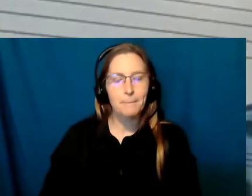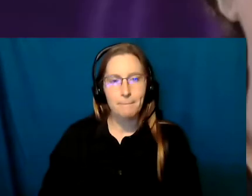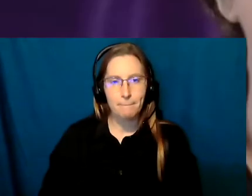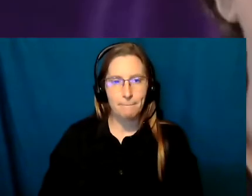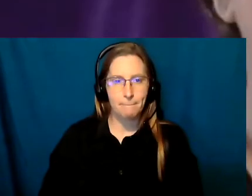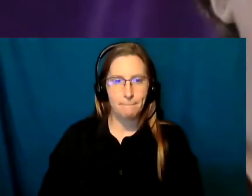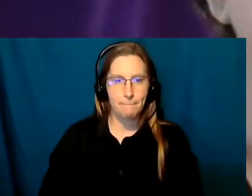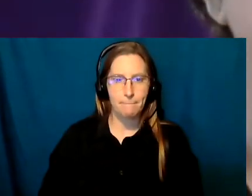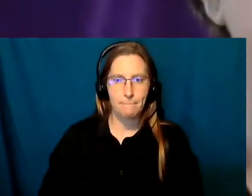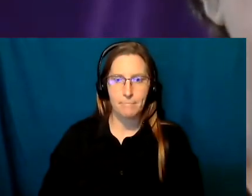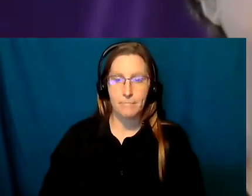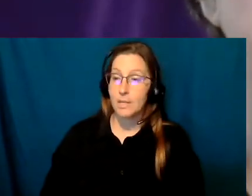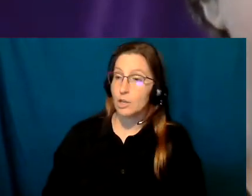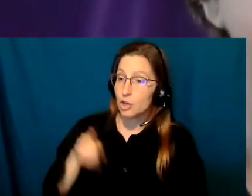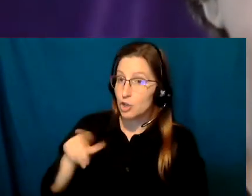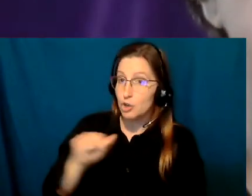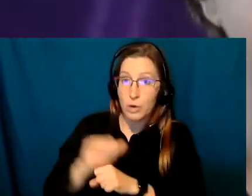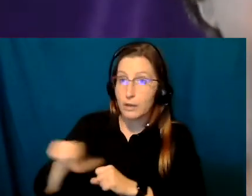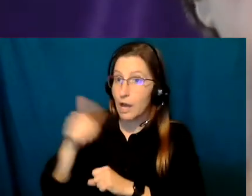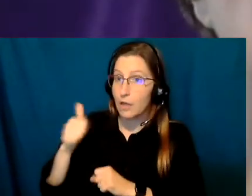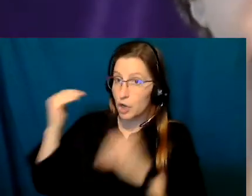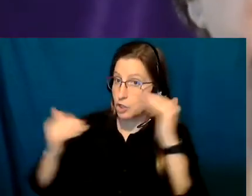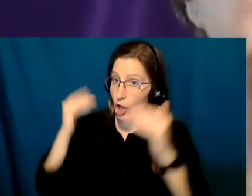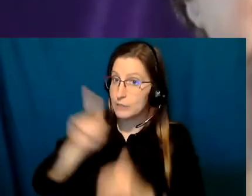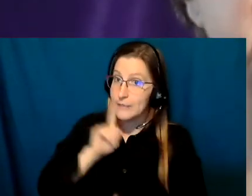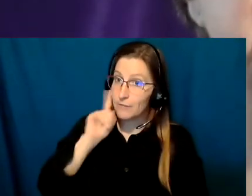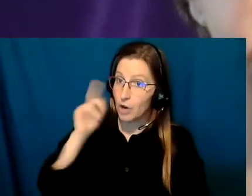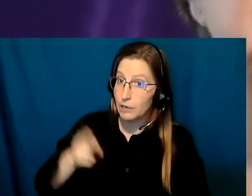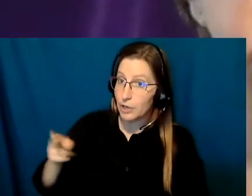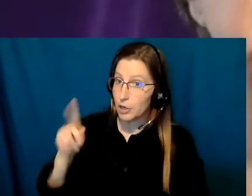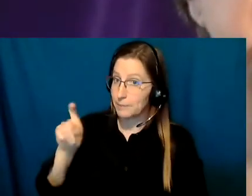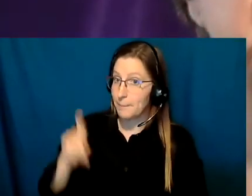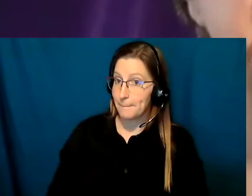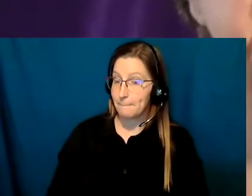Do you get to work with any other adults who are deaf or hard of hearing?